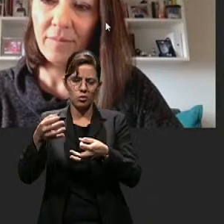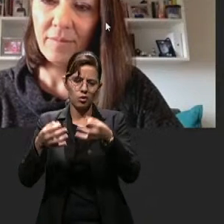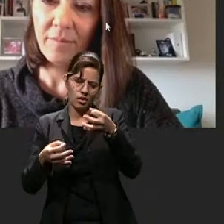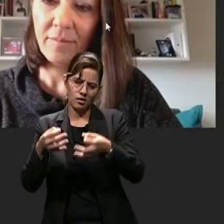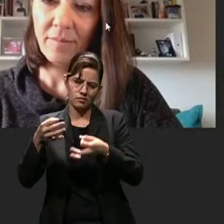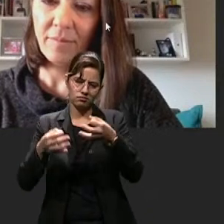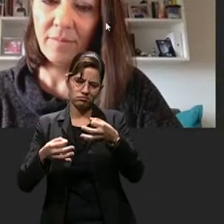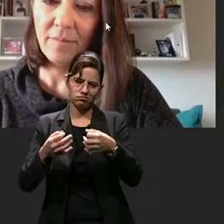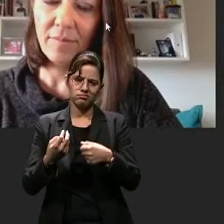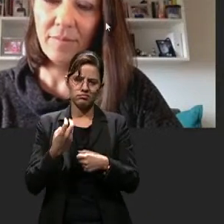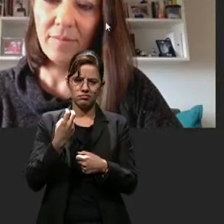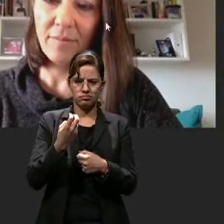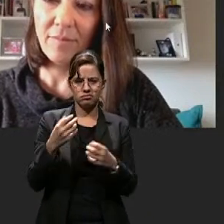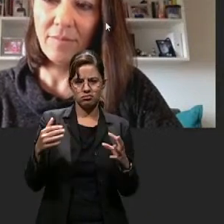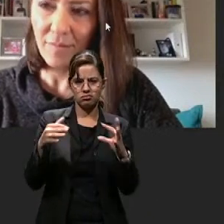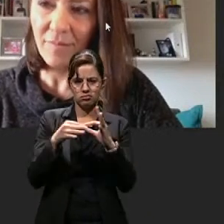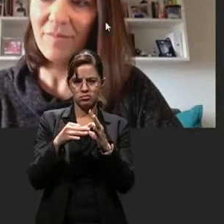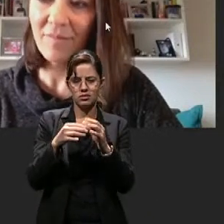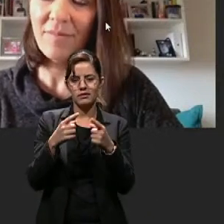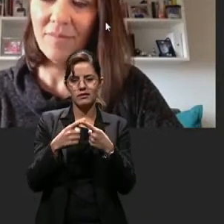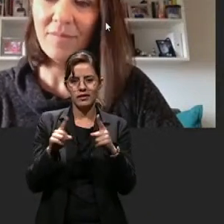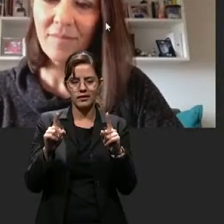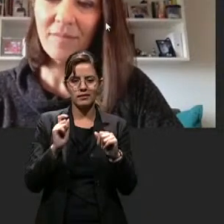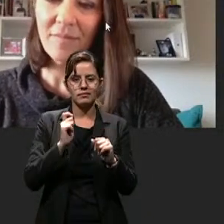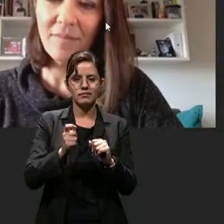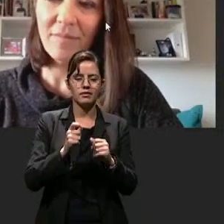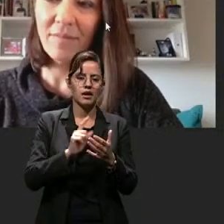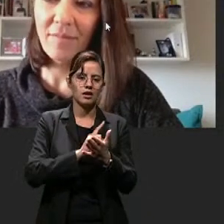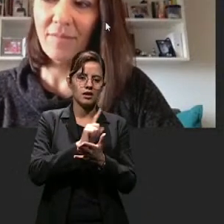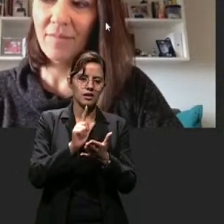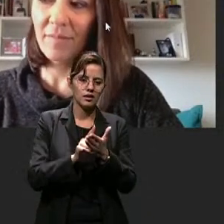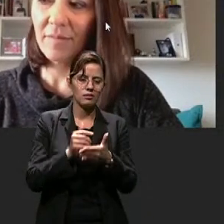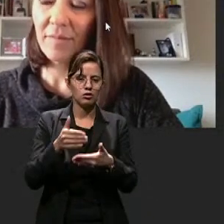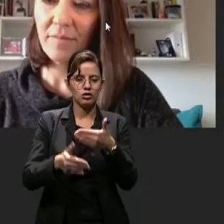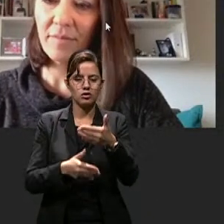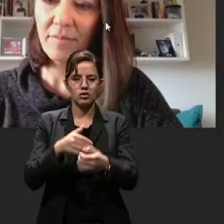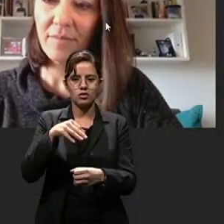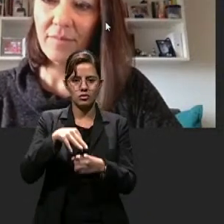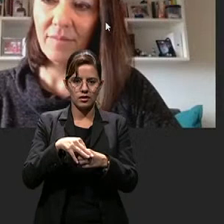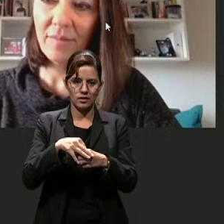powers, judiciary powers, that is a little different than